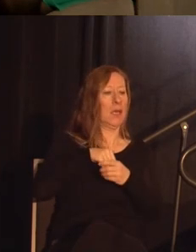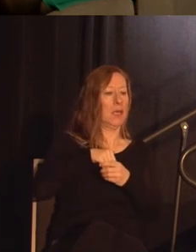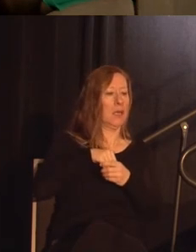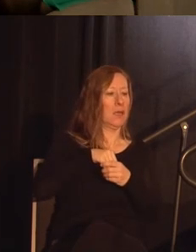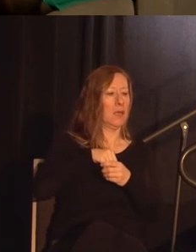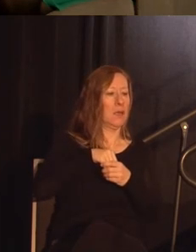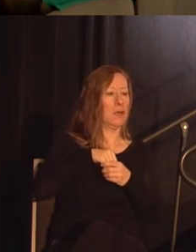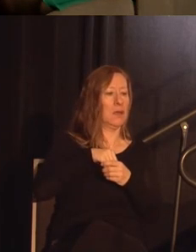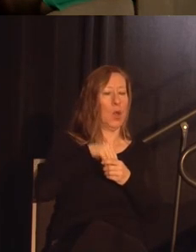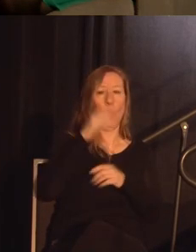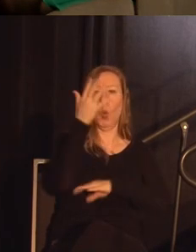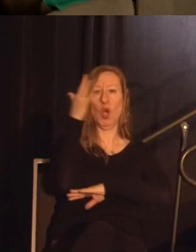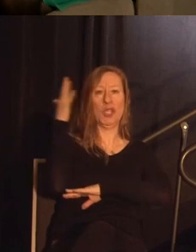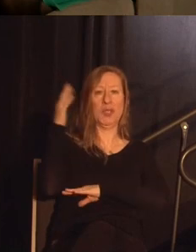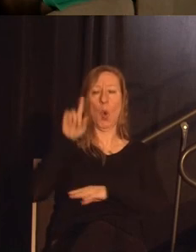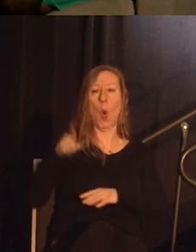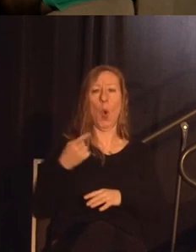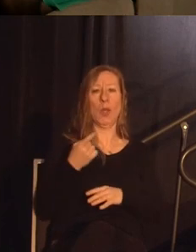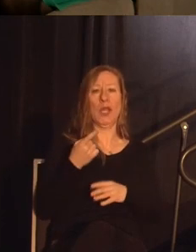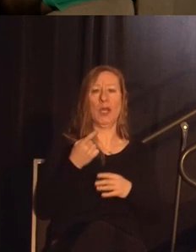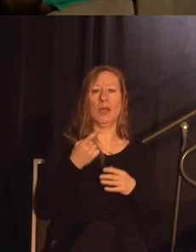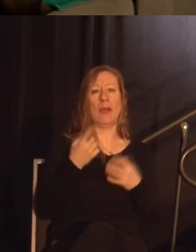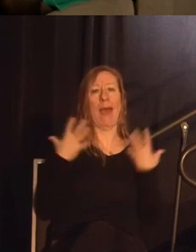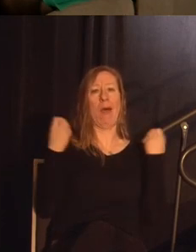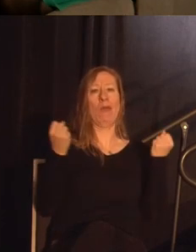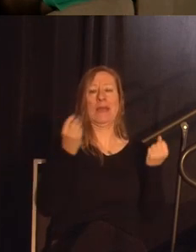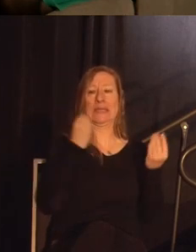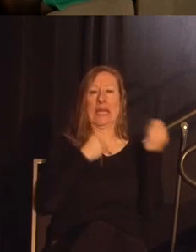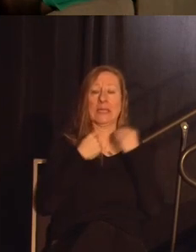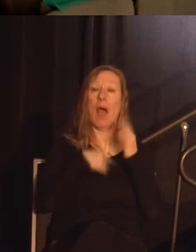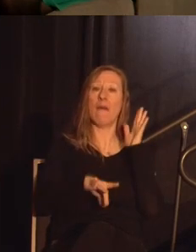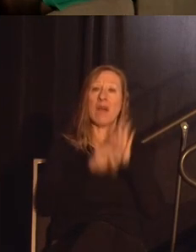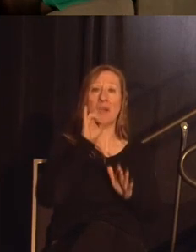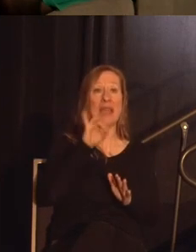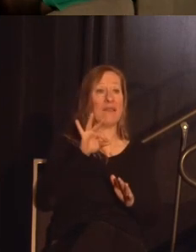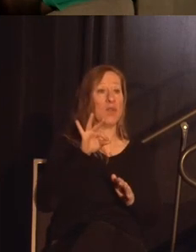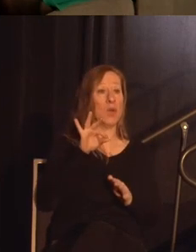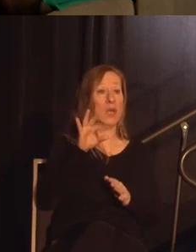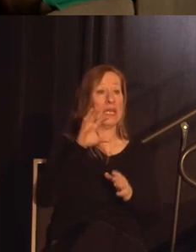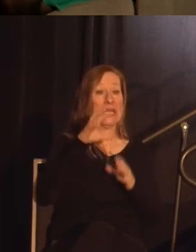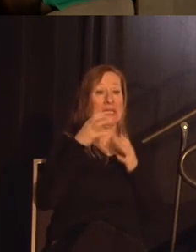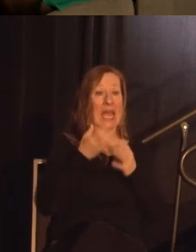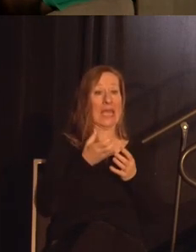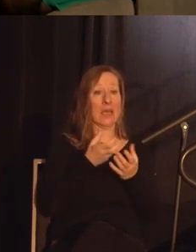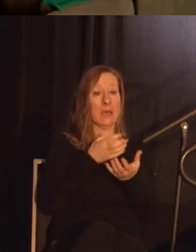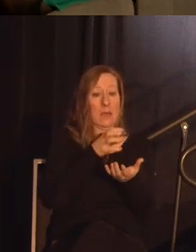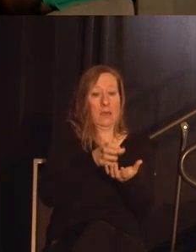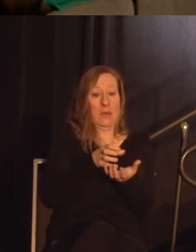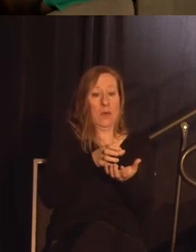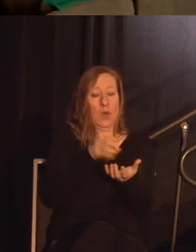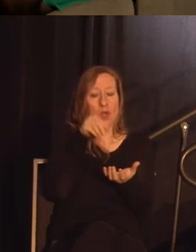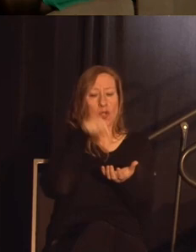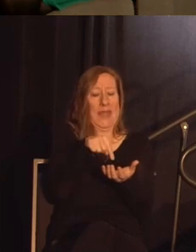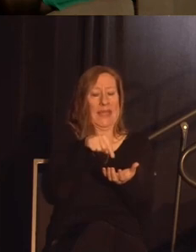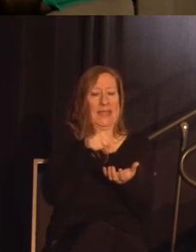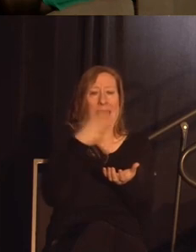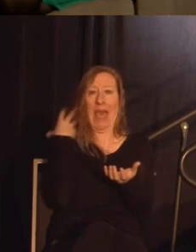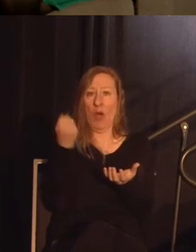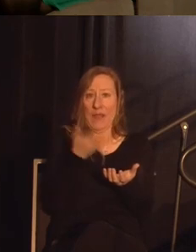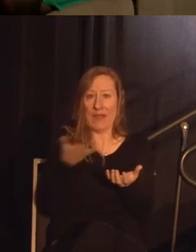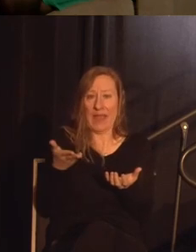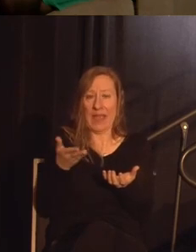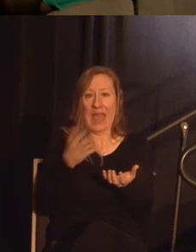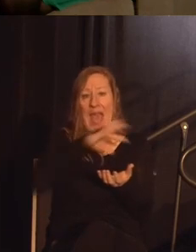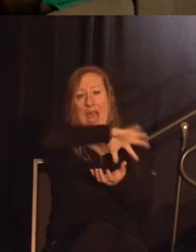only wholesome snacks, and I discovered that if you take, like, a nori and you wrap it around a piece of cheese, it sort of tastes